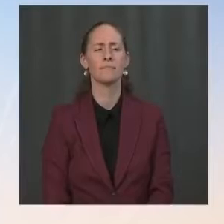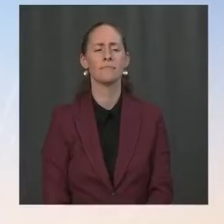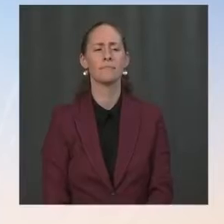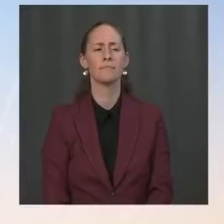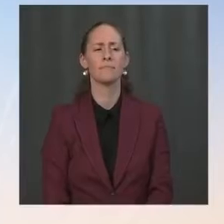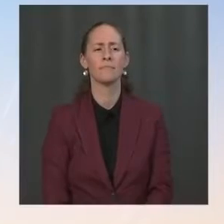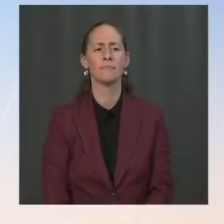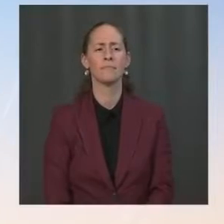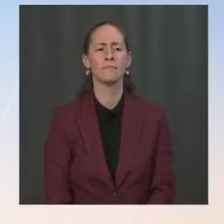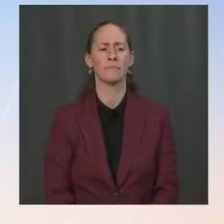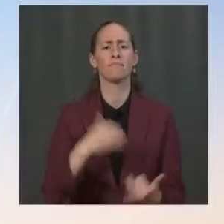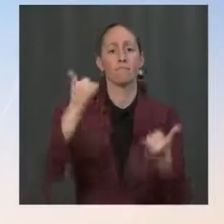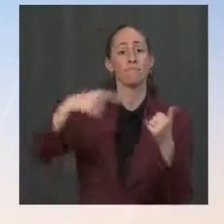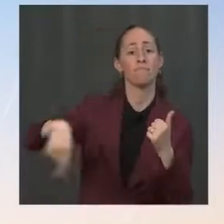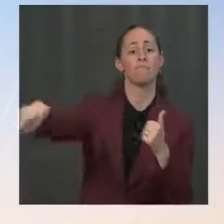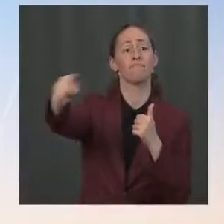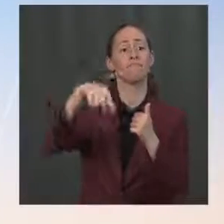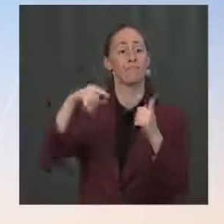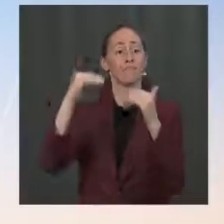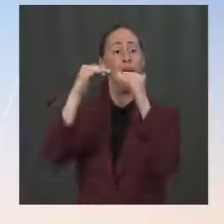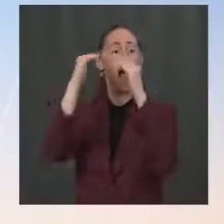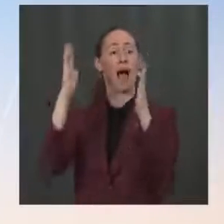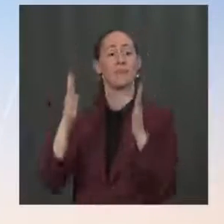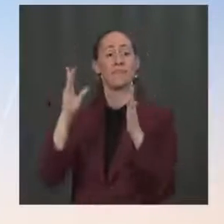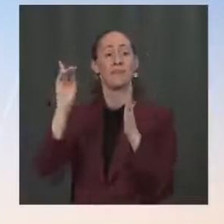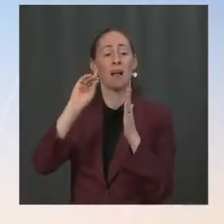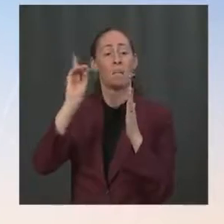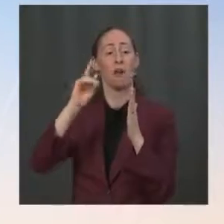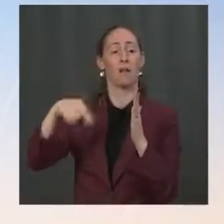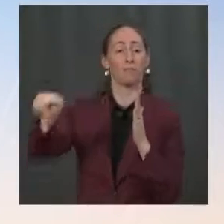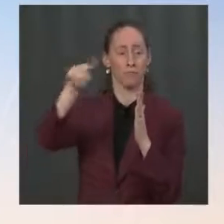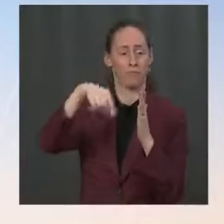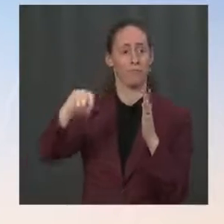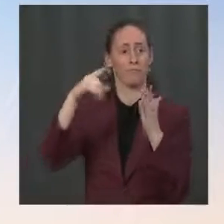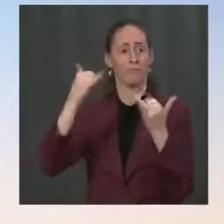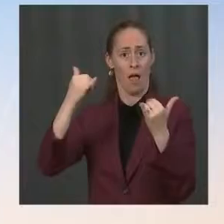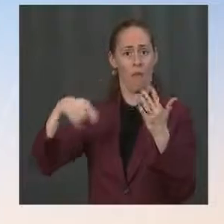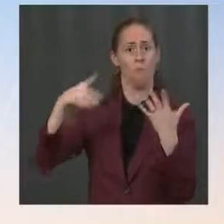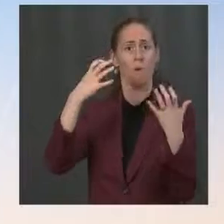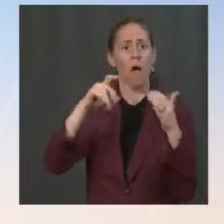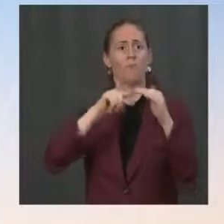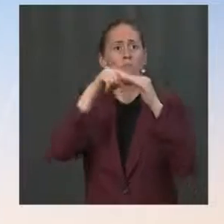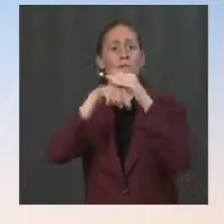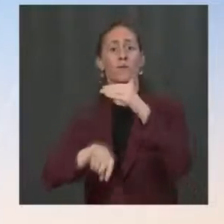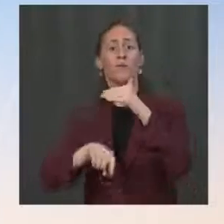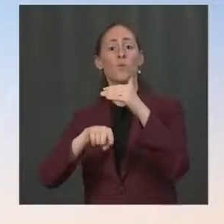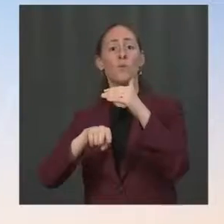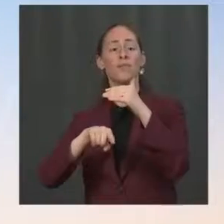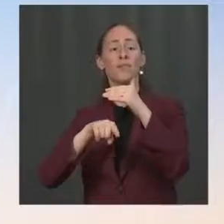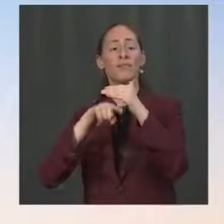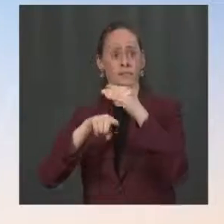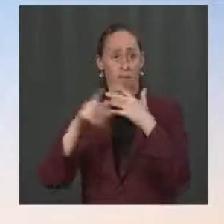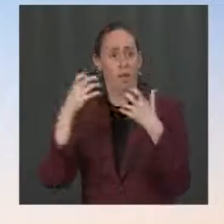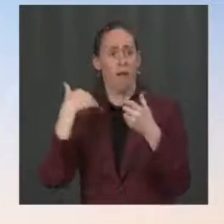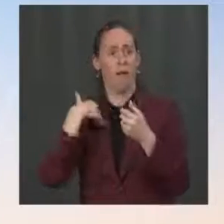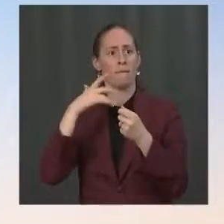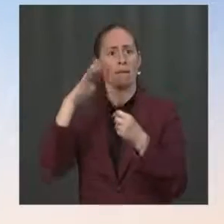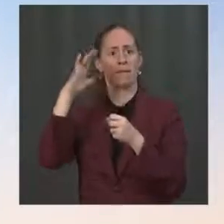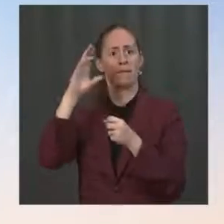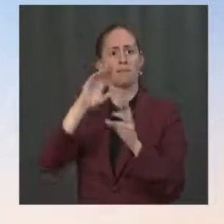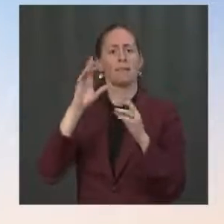a letter asking the president to raise the refugee cap in fiscal year 2022 to at